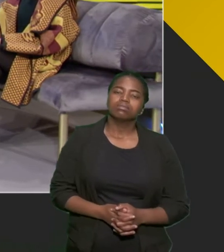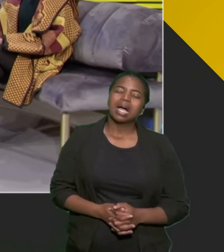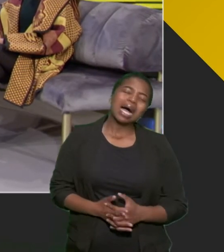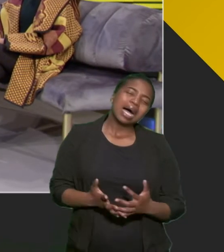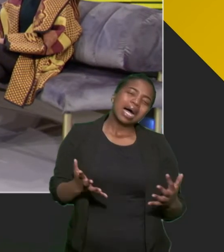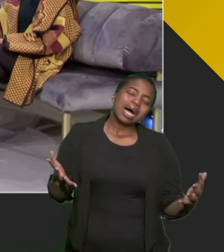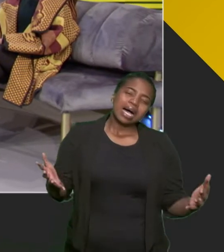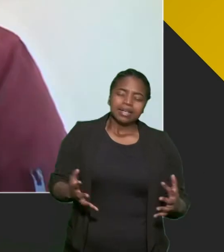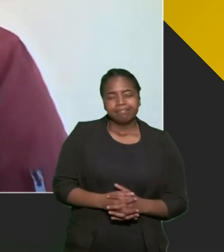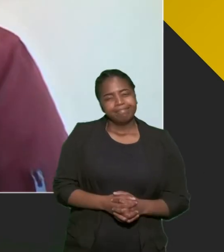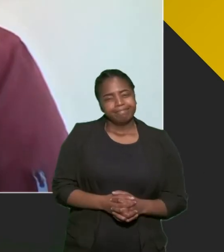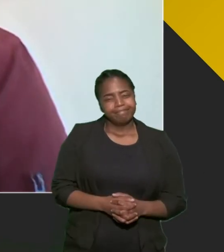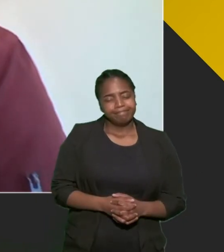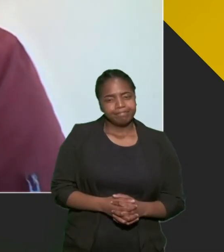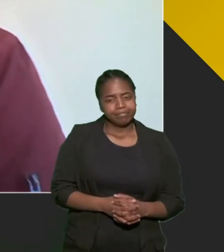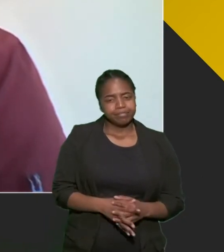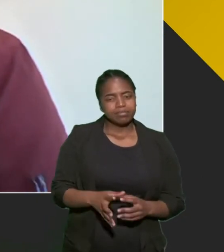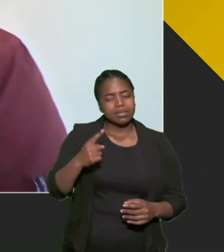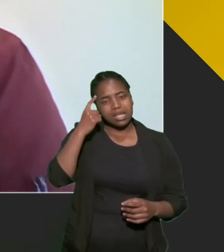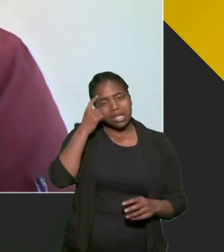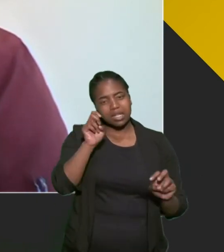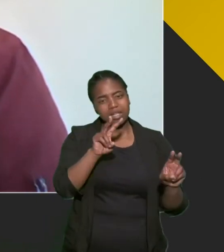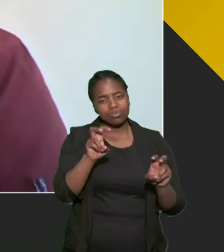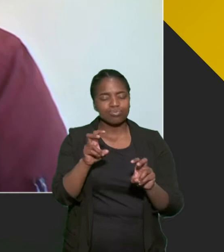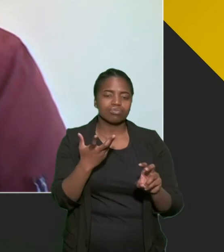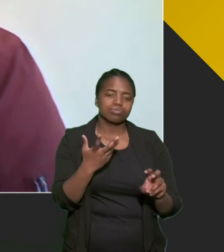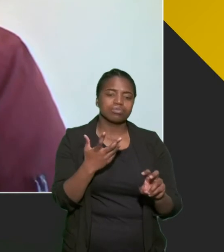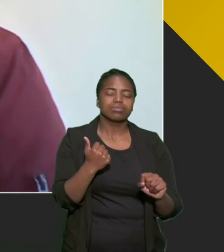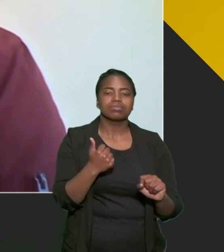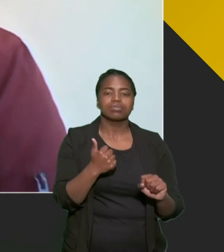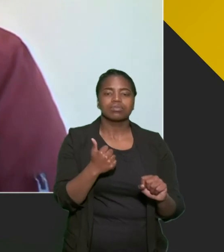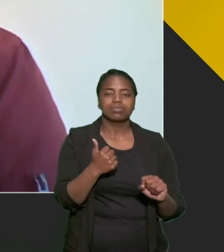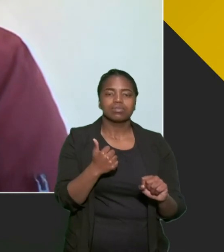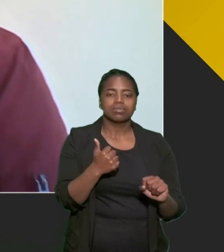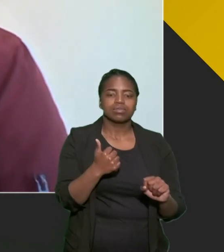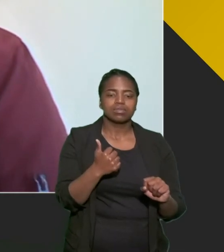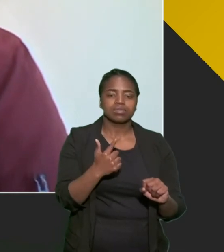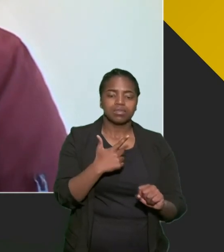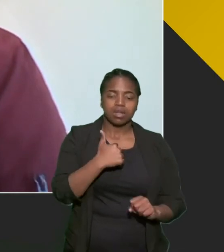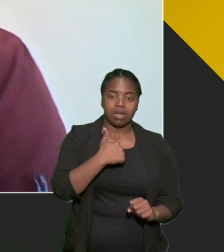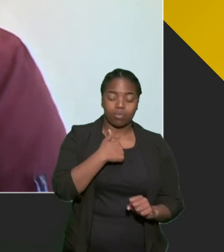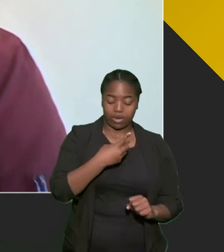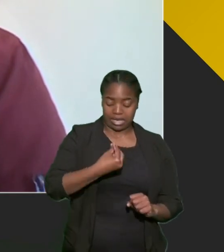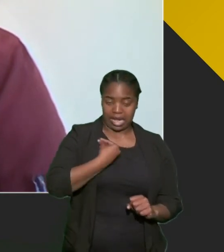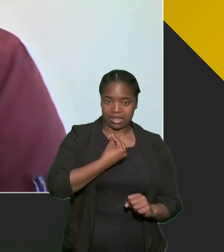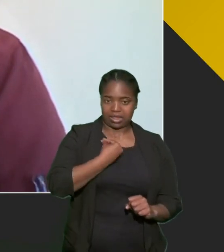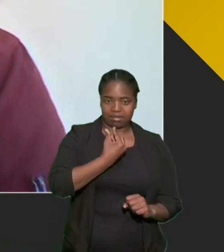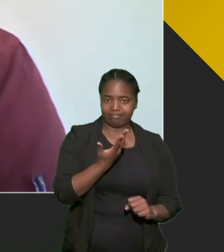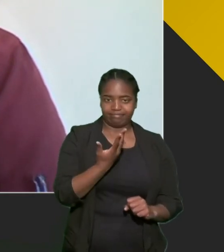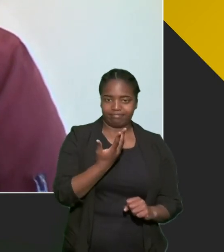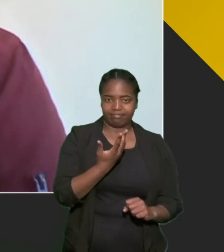I think we have a continental issue here of youth. Yeah. Our young people are not partners in